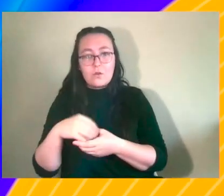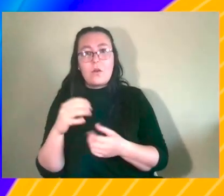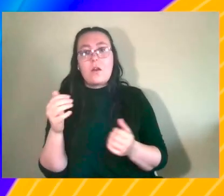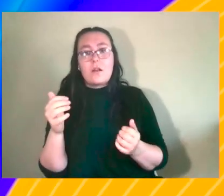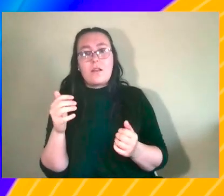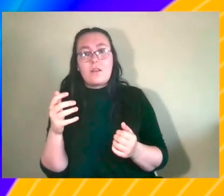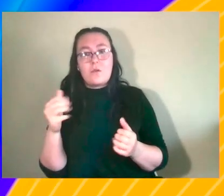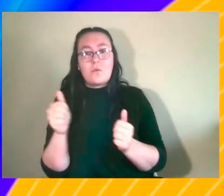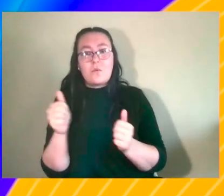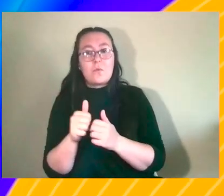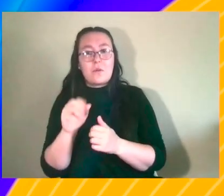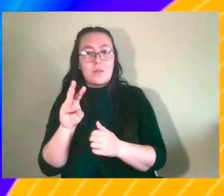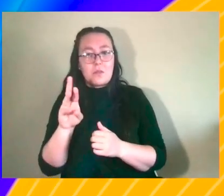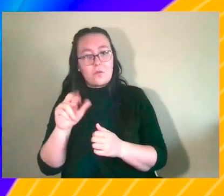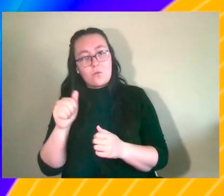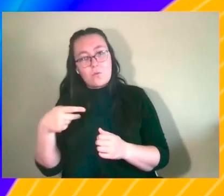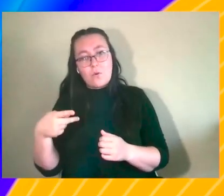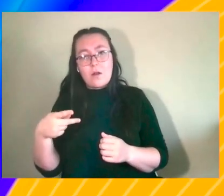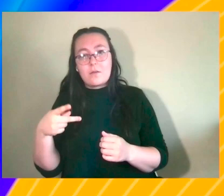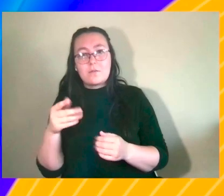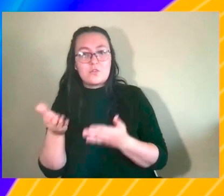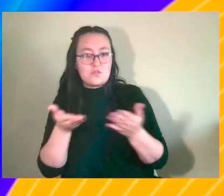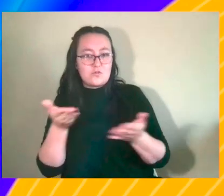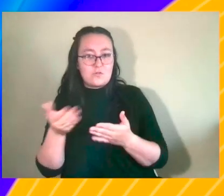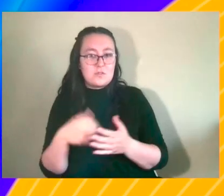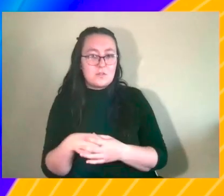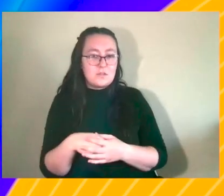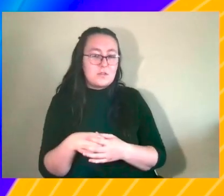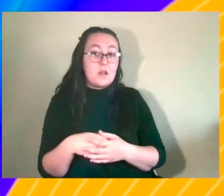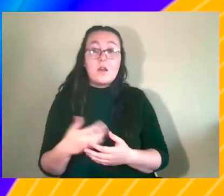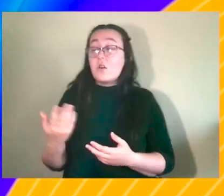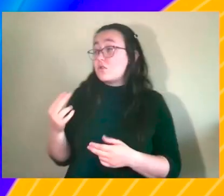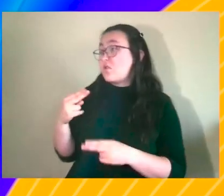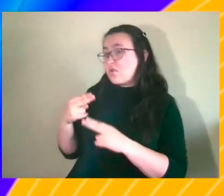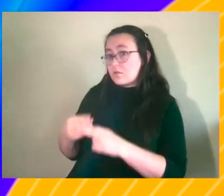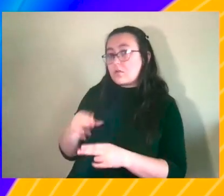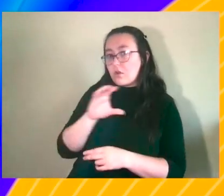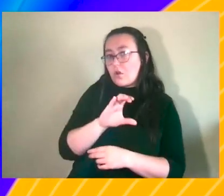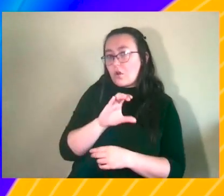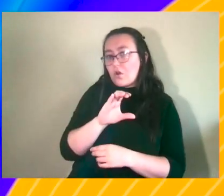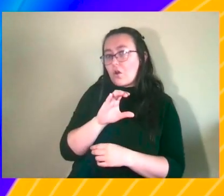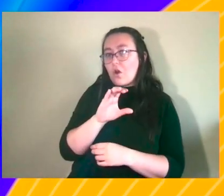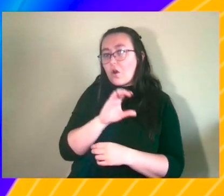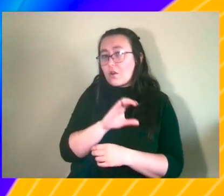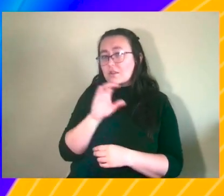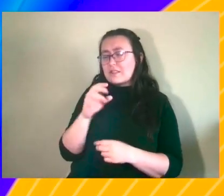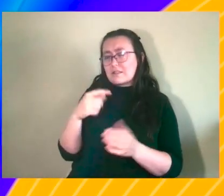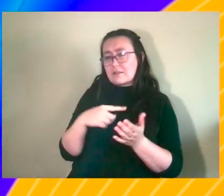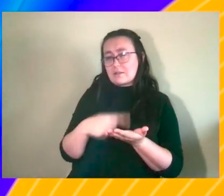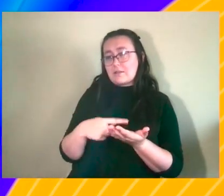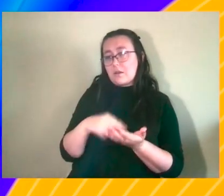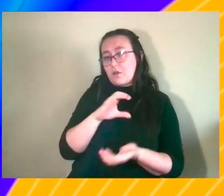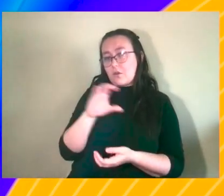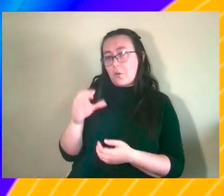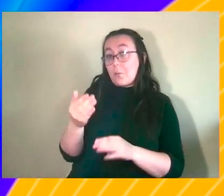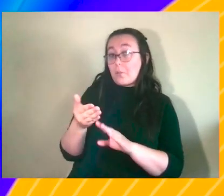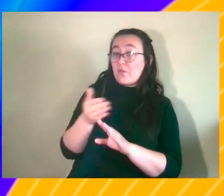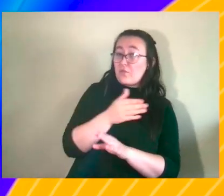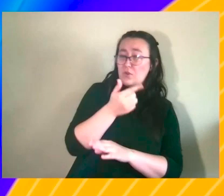why it's CodeCatalyst. So you guys had talked about CodeCatalyst before it was GA, so was the announcement recent?